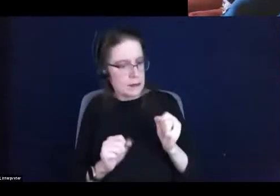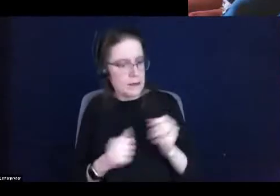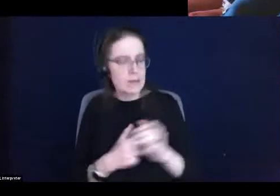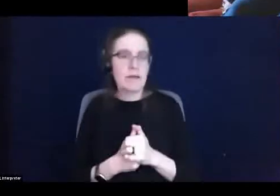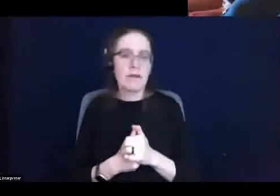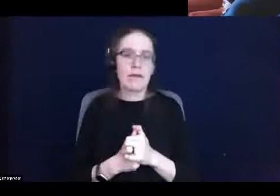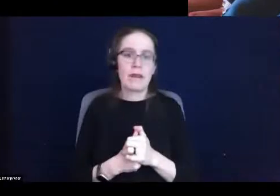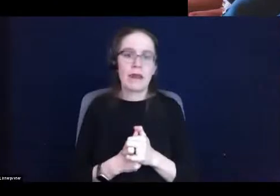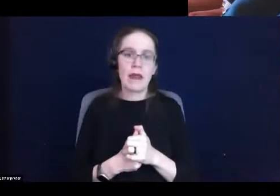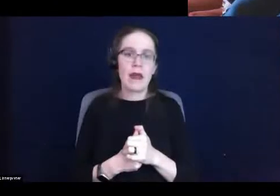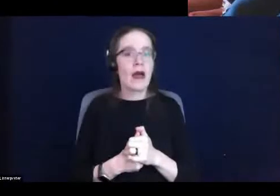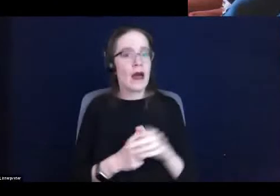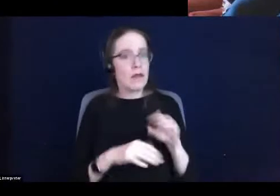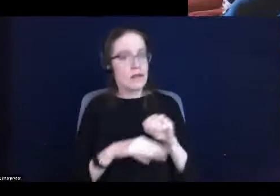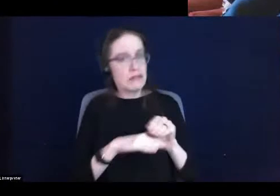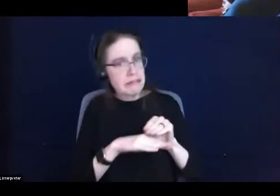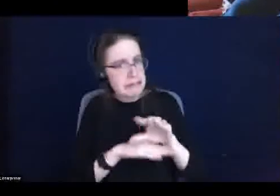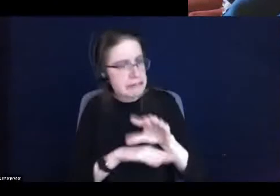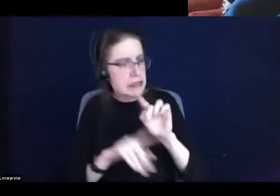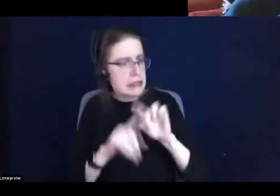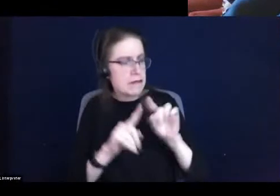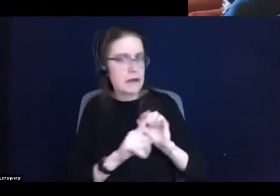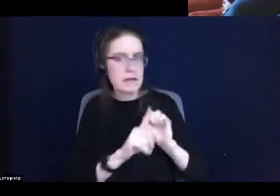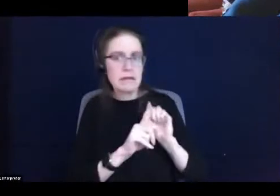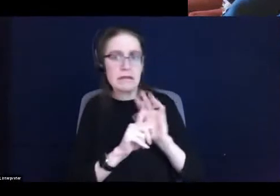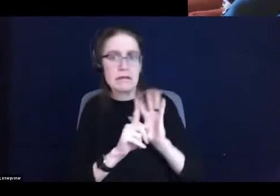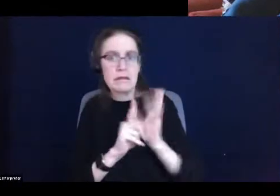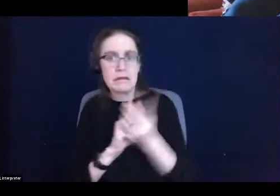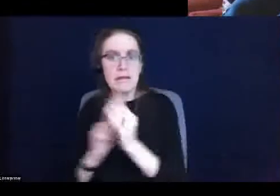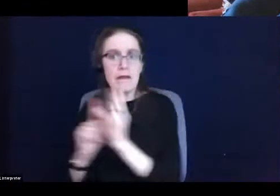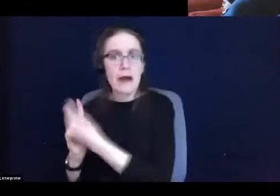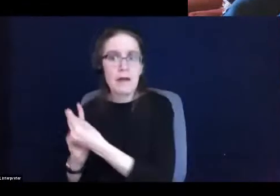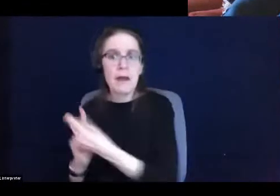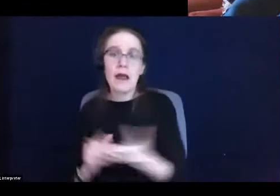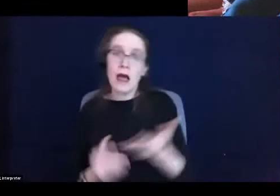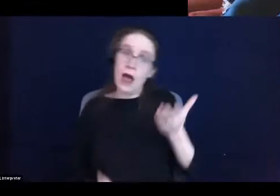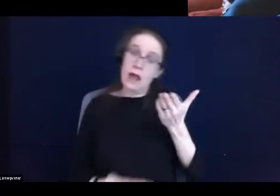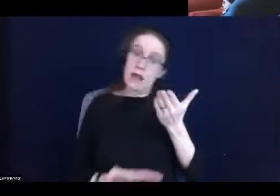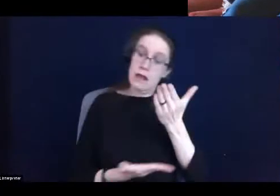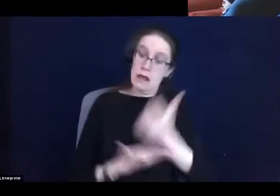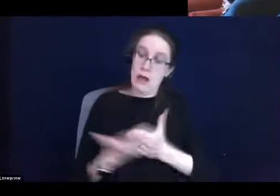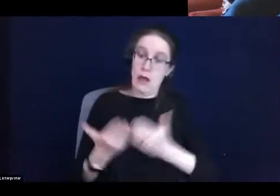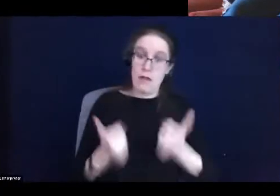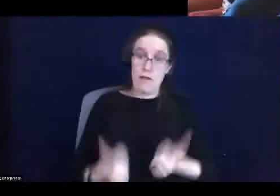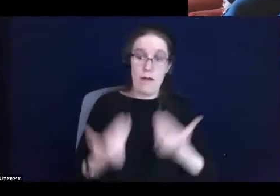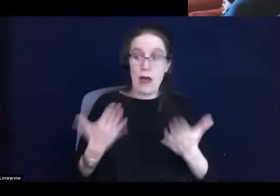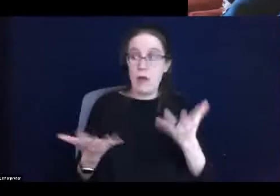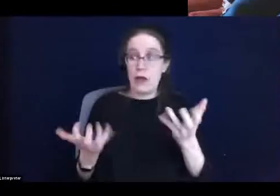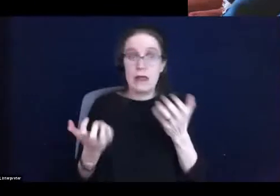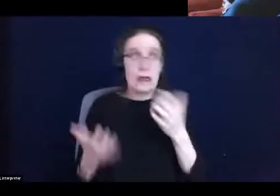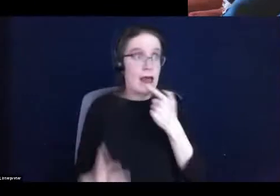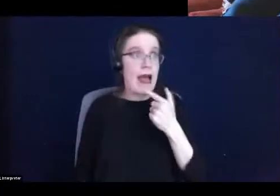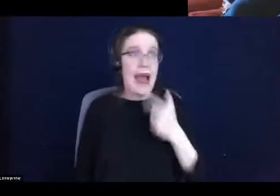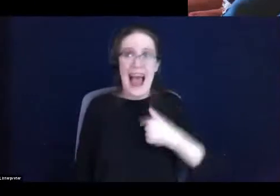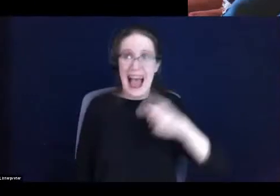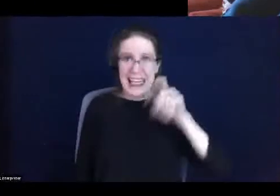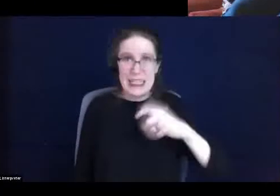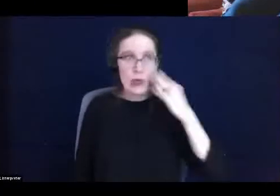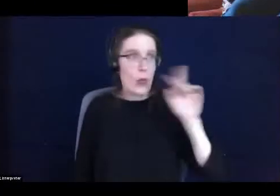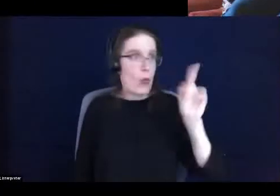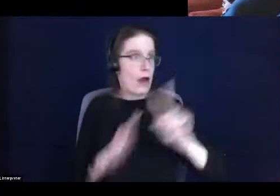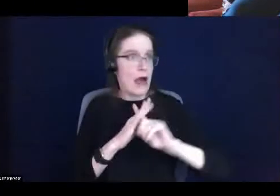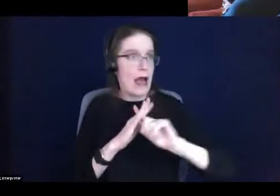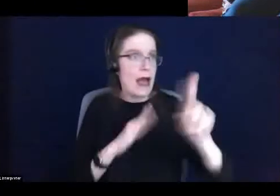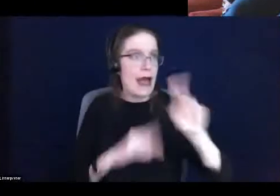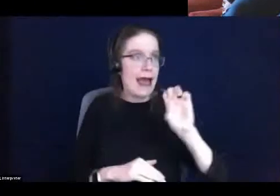different environments? So for some survivors, they might say, I need to know where the exits are, or I need to know who to contact in the case